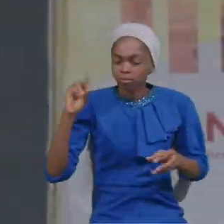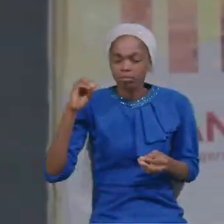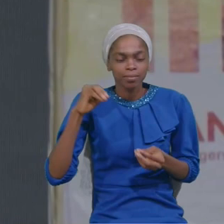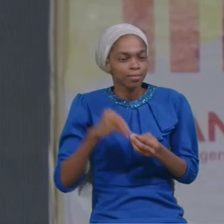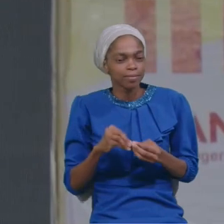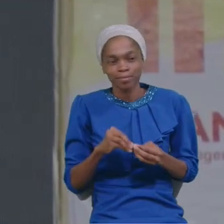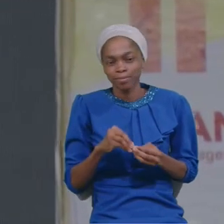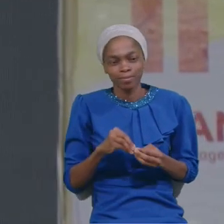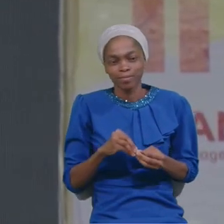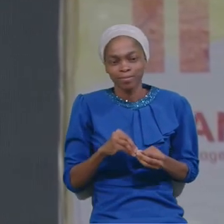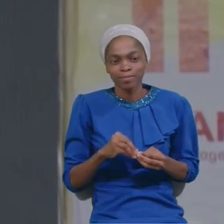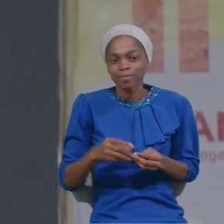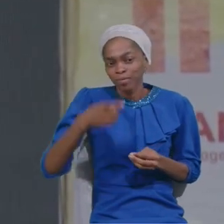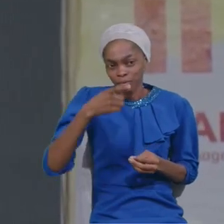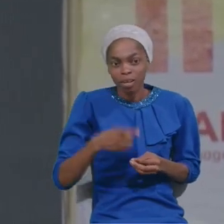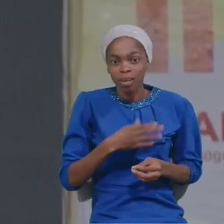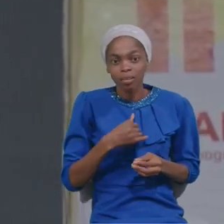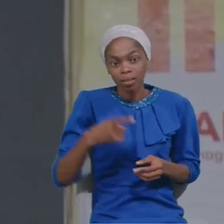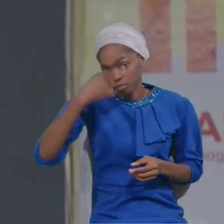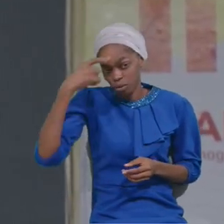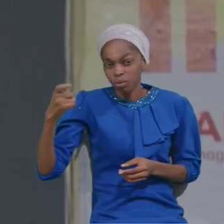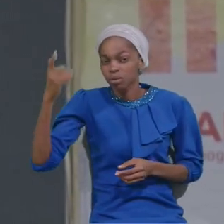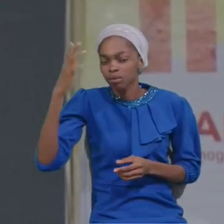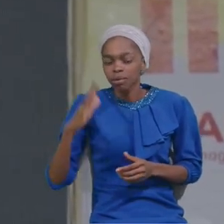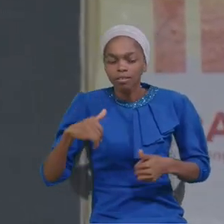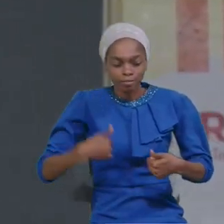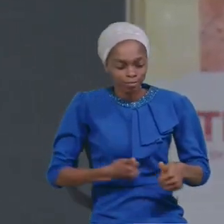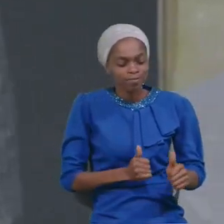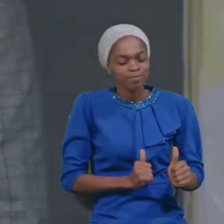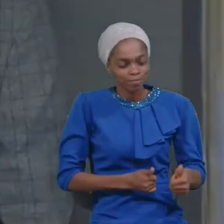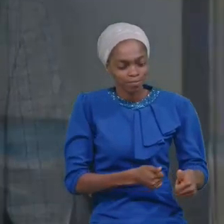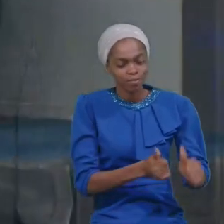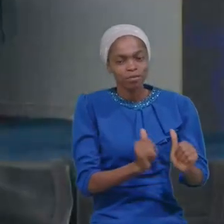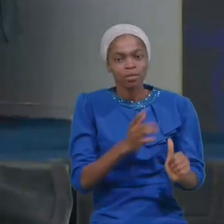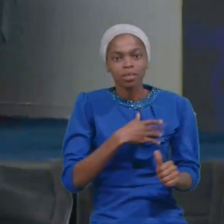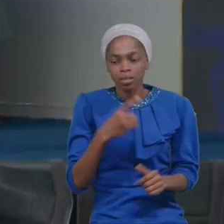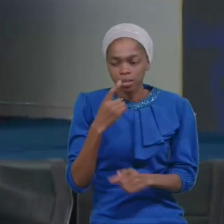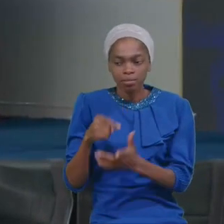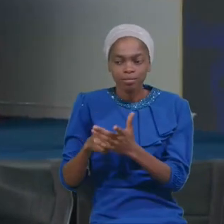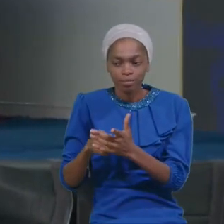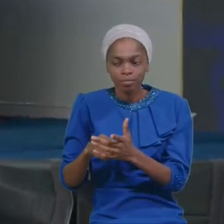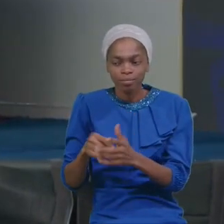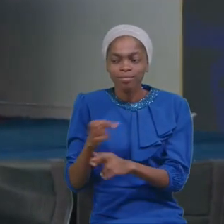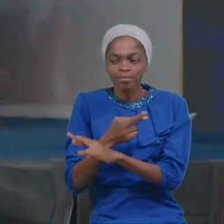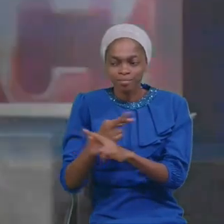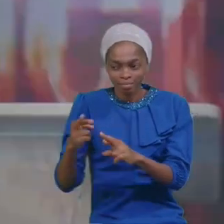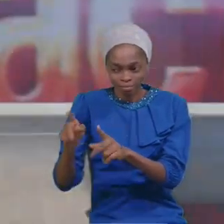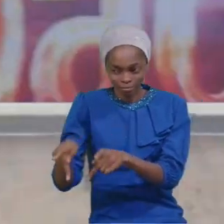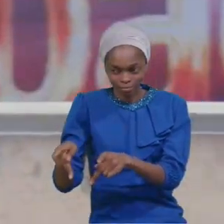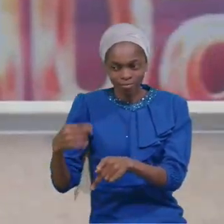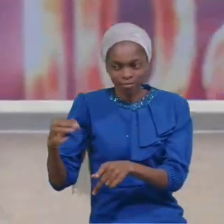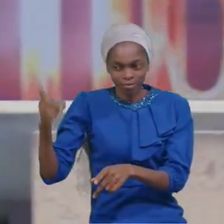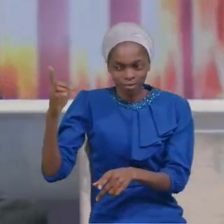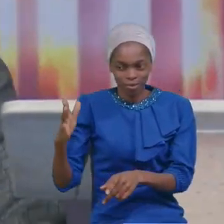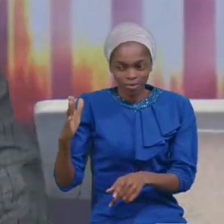that's the redeemed of the Lord. That's the healed of the Lord. That's the forgiven of the Lord. That's the free of